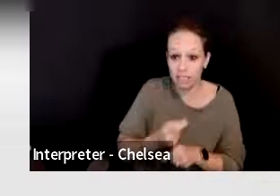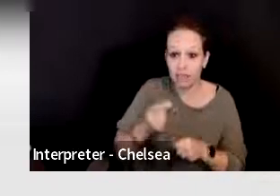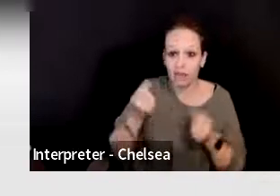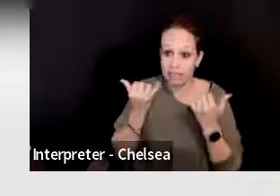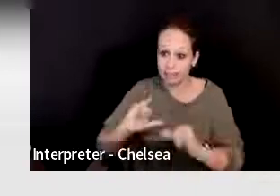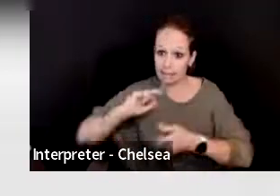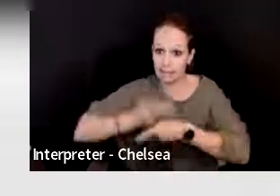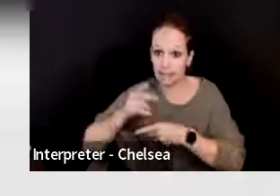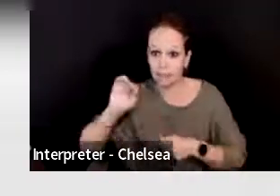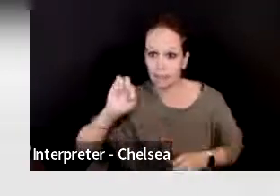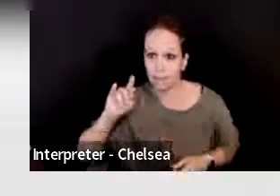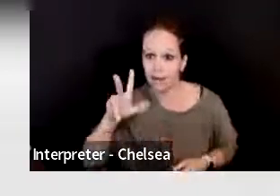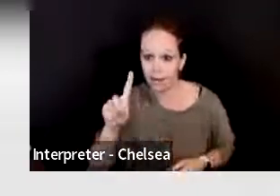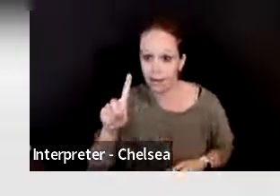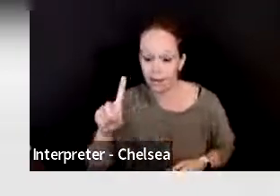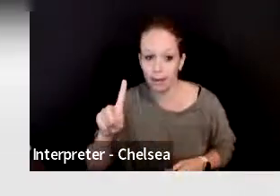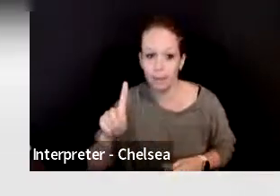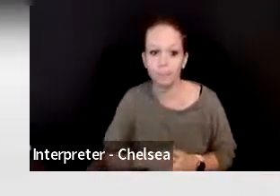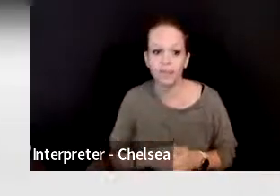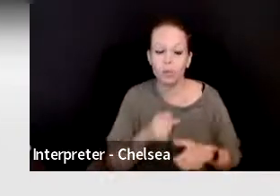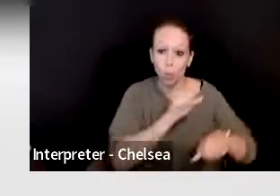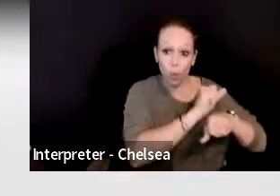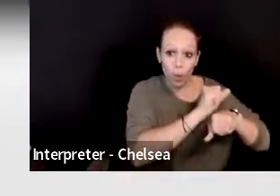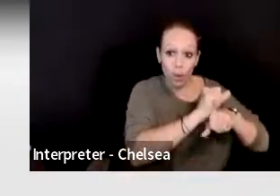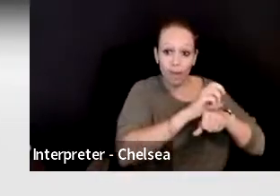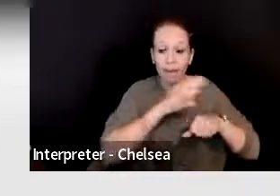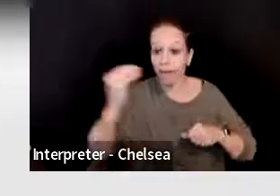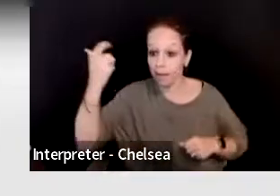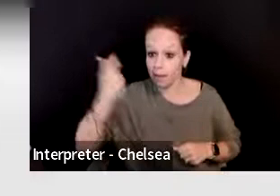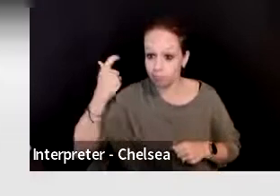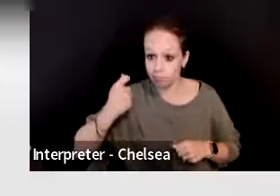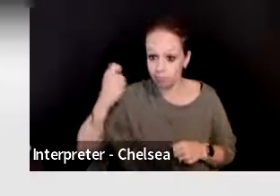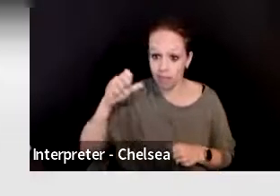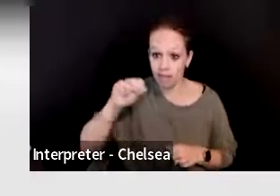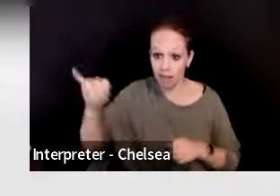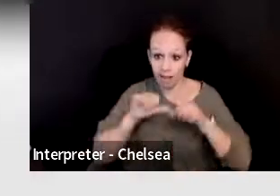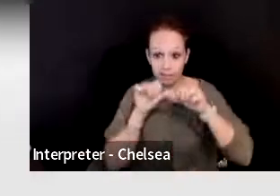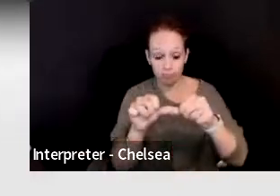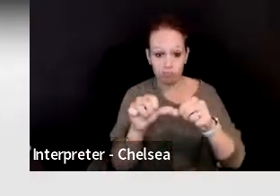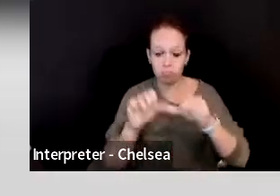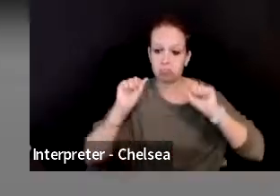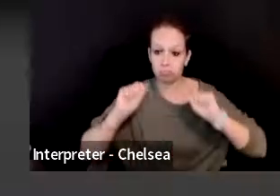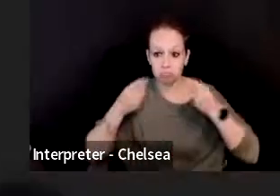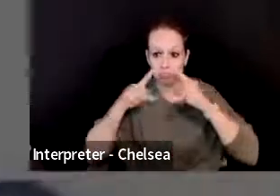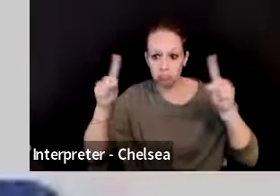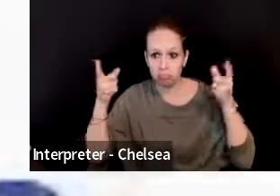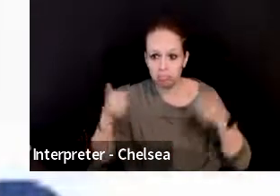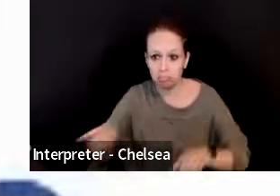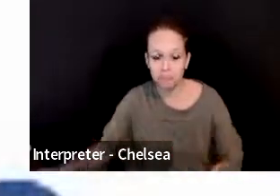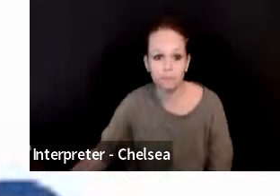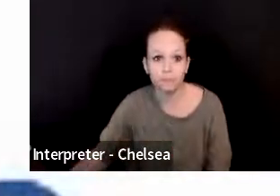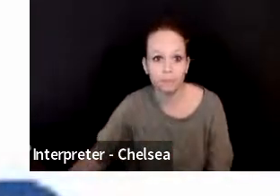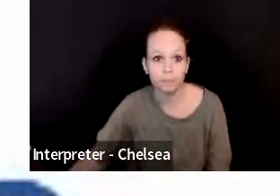see, working and maintaining eligibility for SSI are very, very compatible.